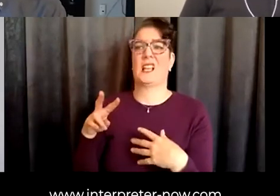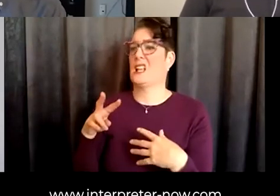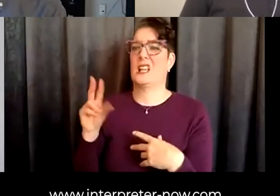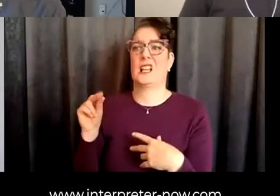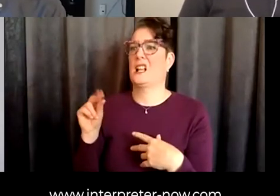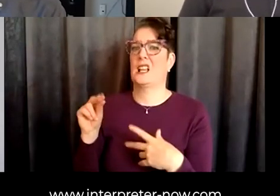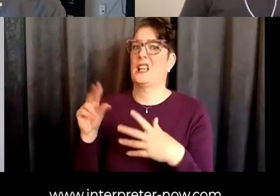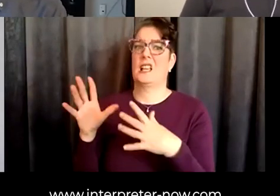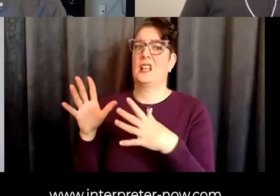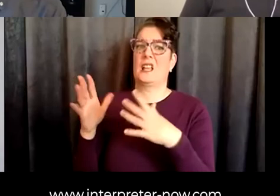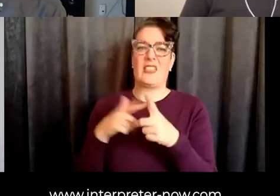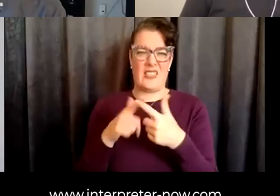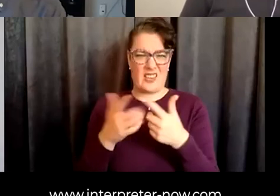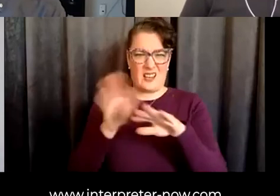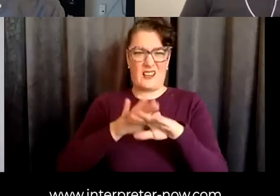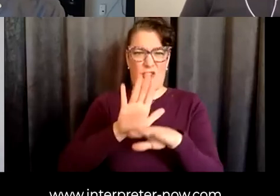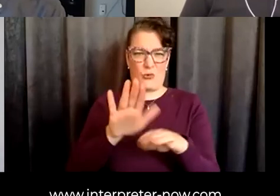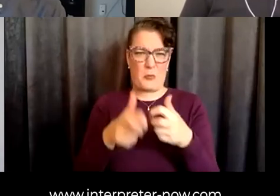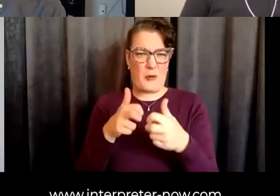problem, not the solution.